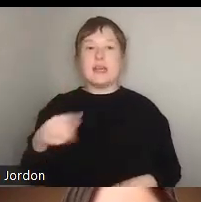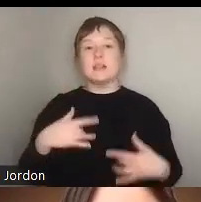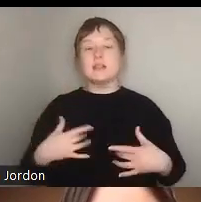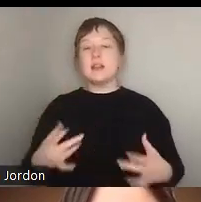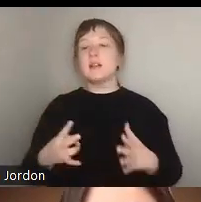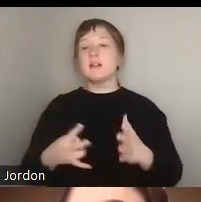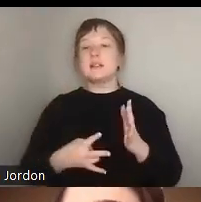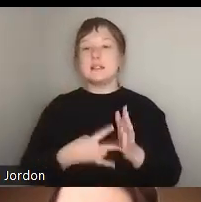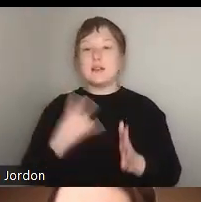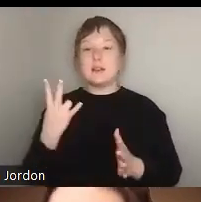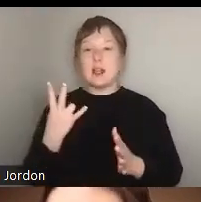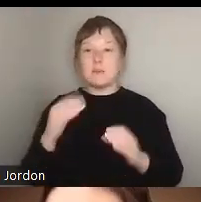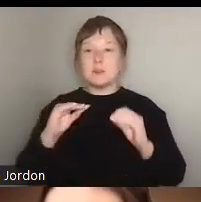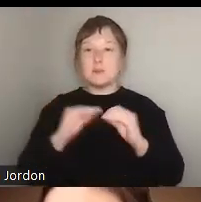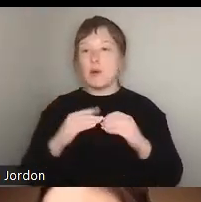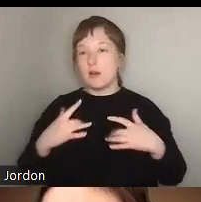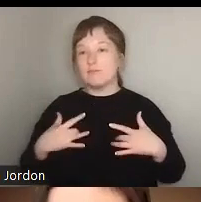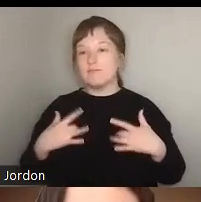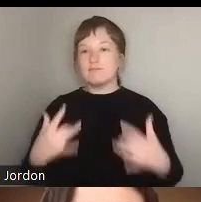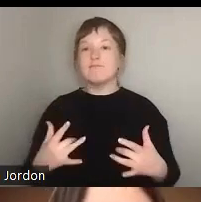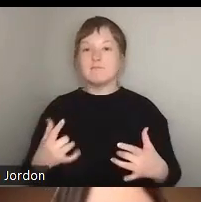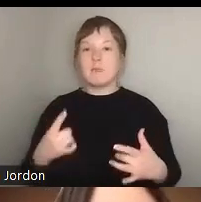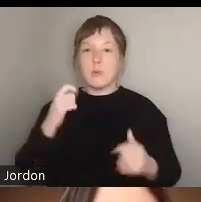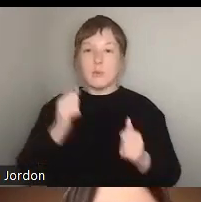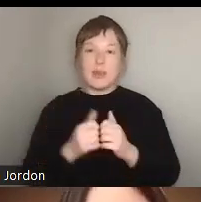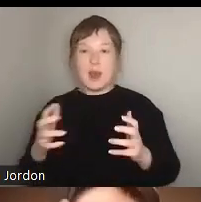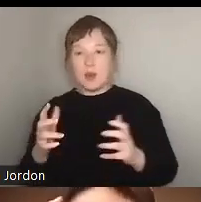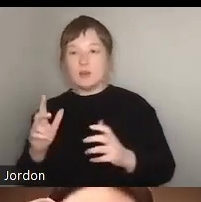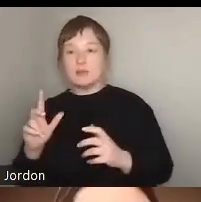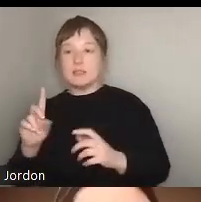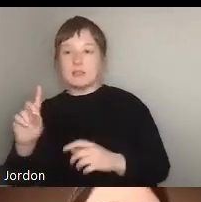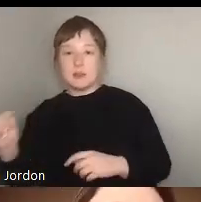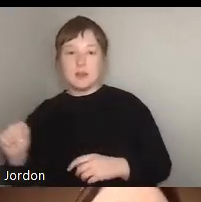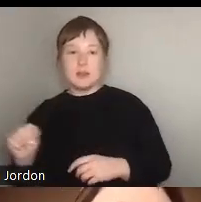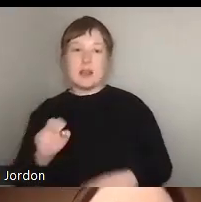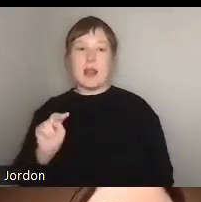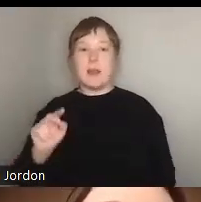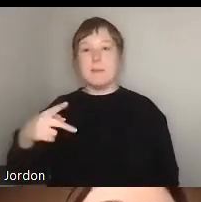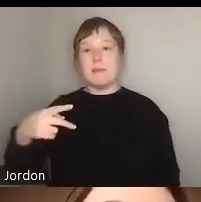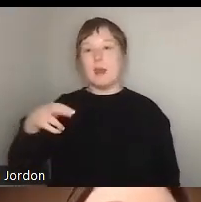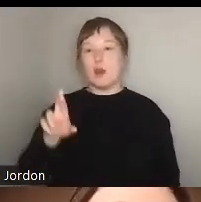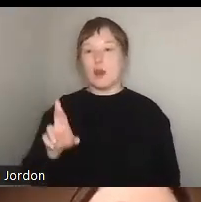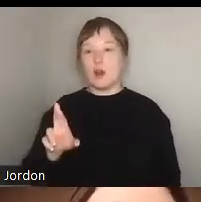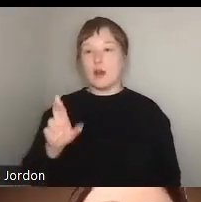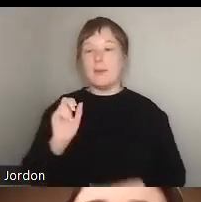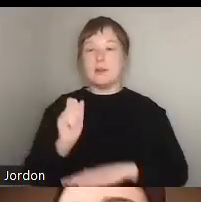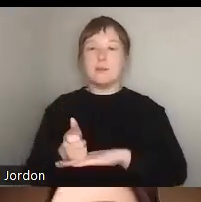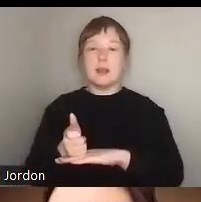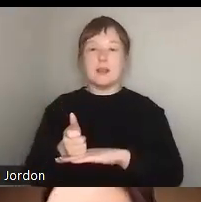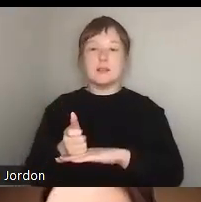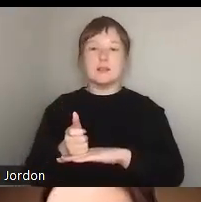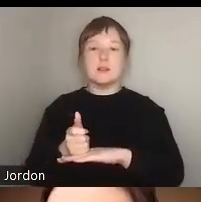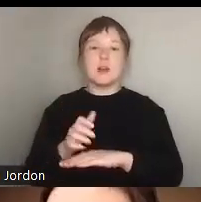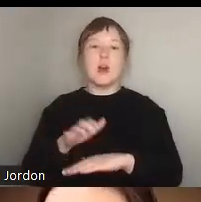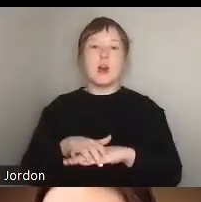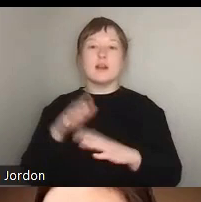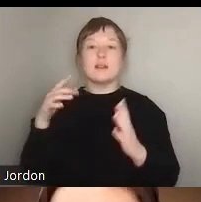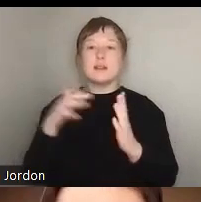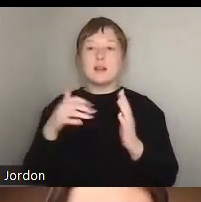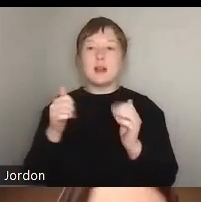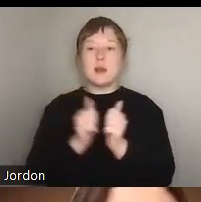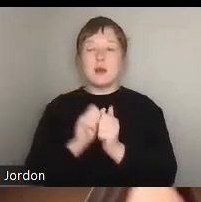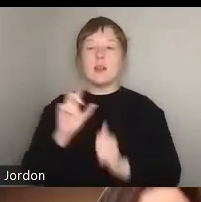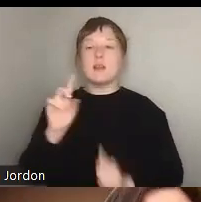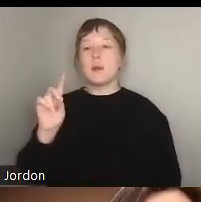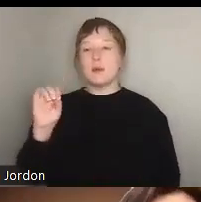assault 7 times more than people without disabilities. And even though it says NPR, it was based on a study they had done going through Department of Justice